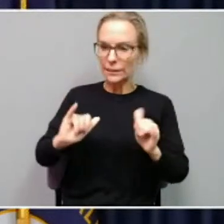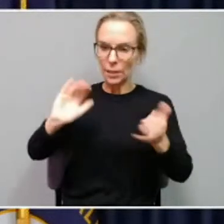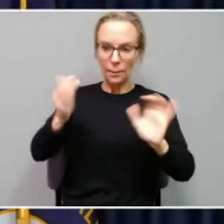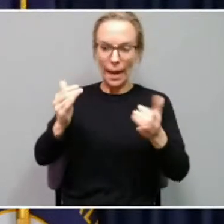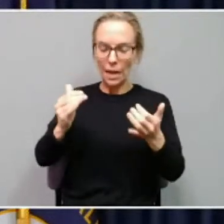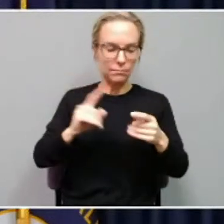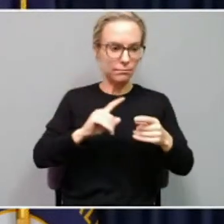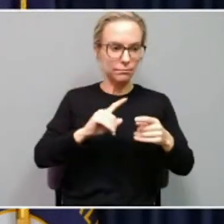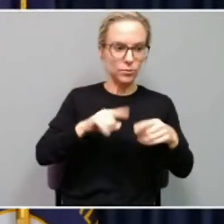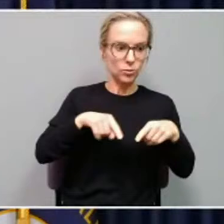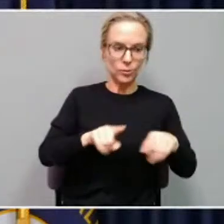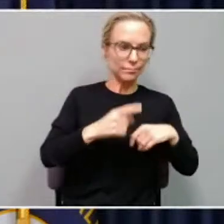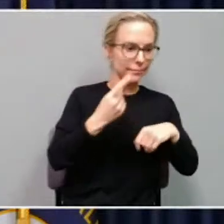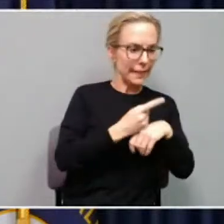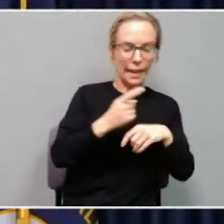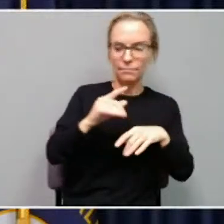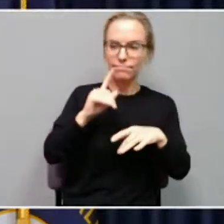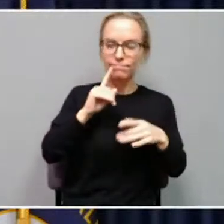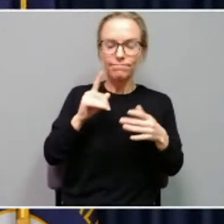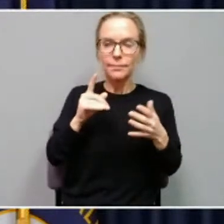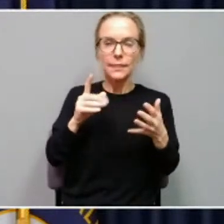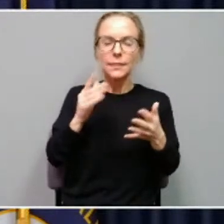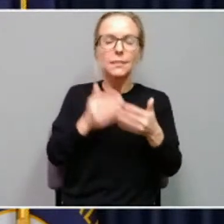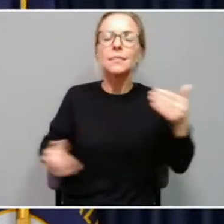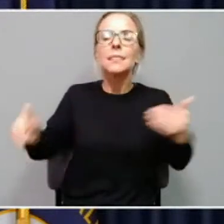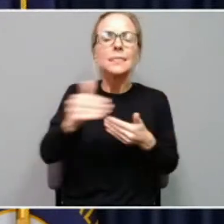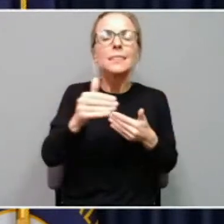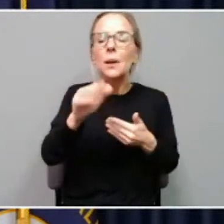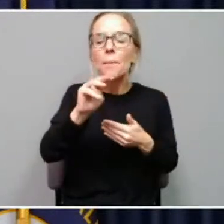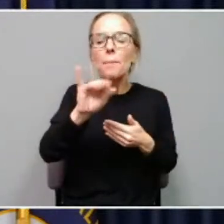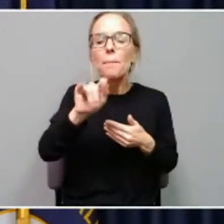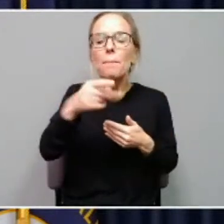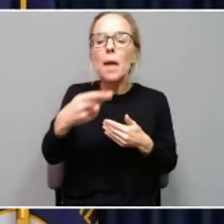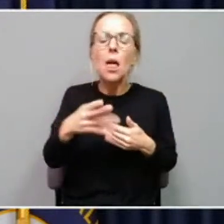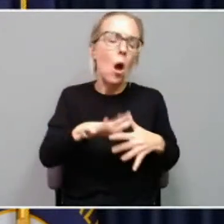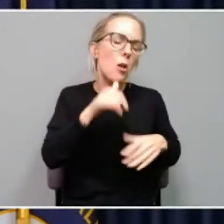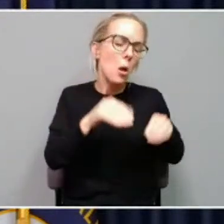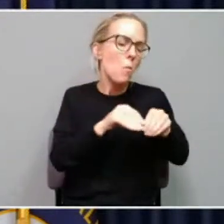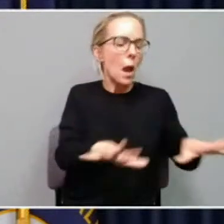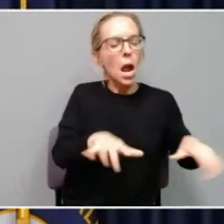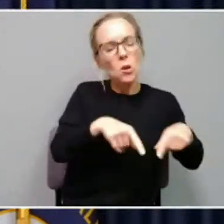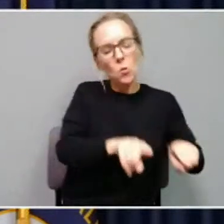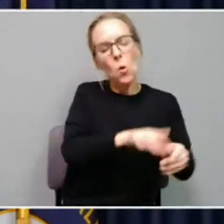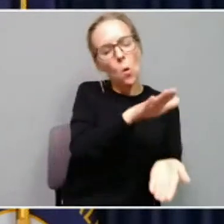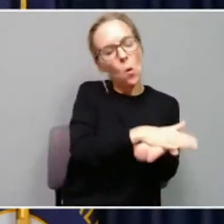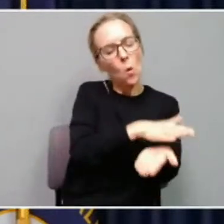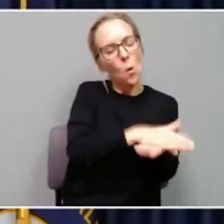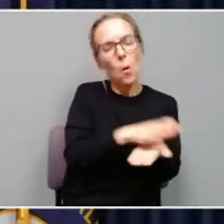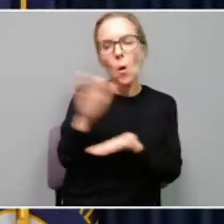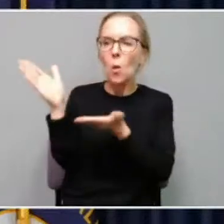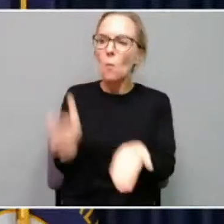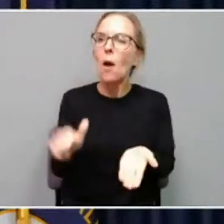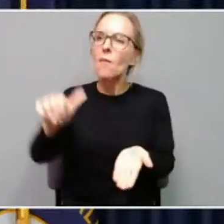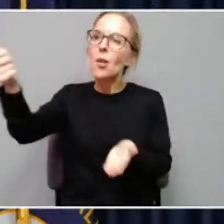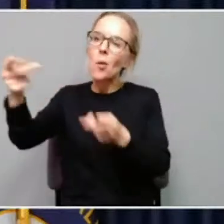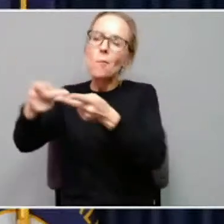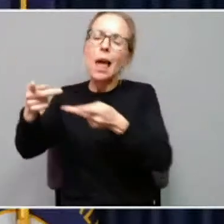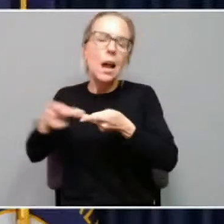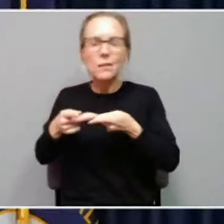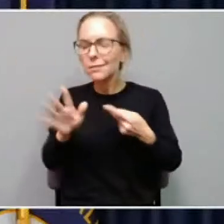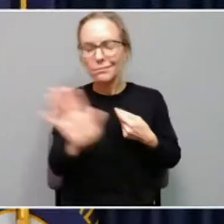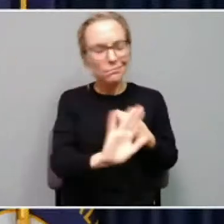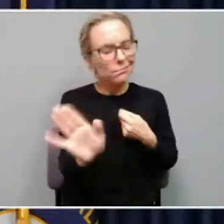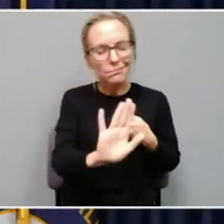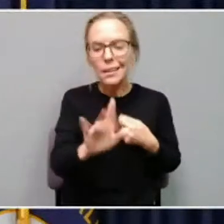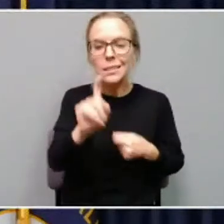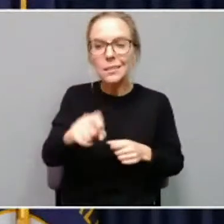let's get beyond the myth that this doesn't spread in schools. And we all try to say, well, they brought it in from somewhere else. Well, listen, somebody can bring it in from